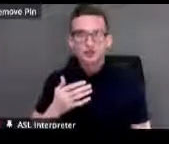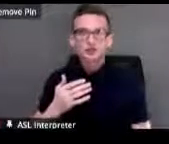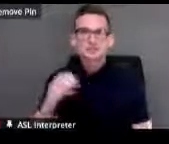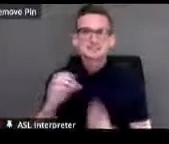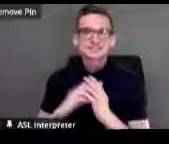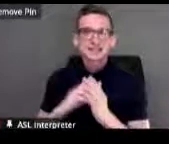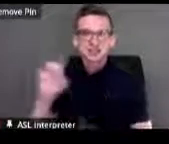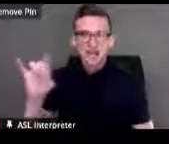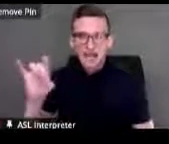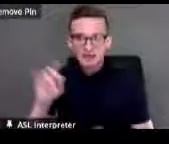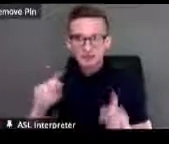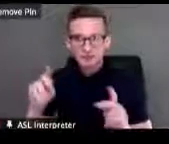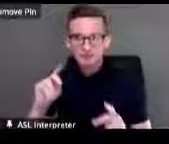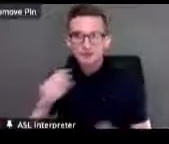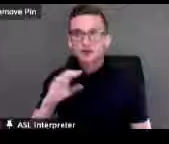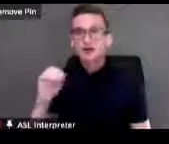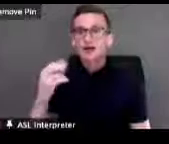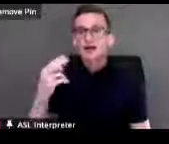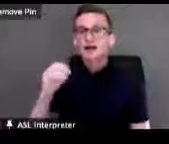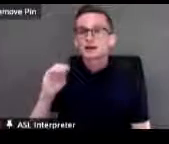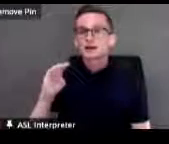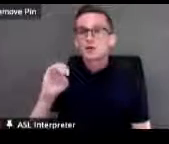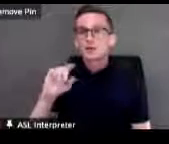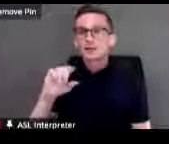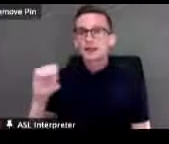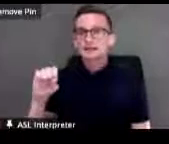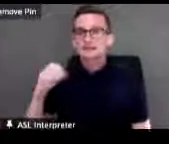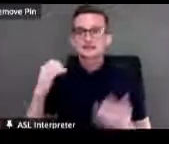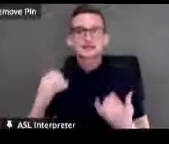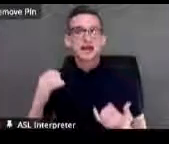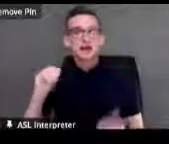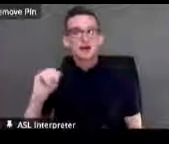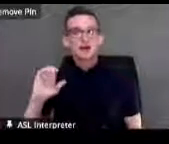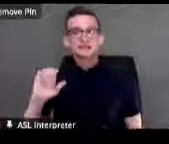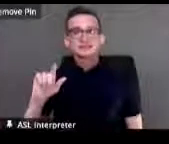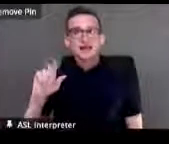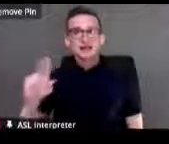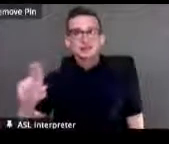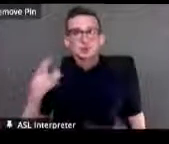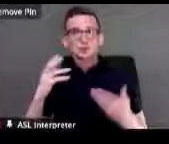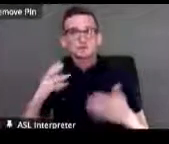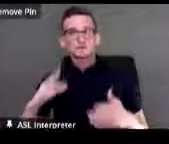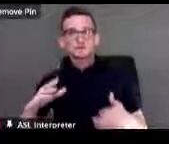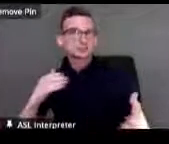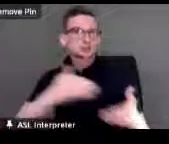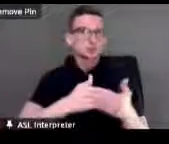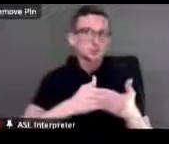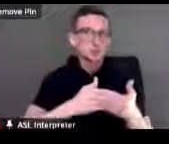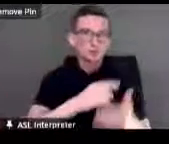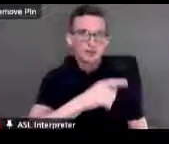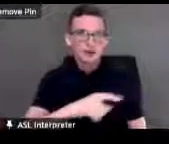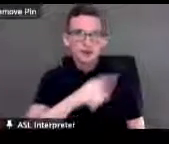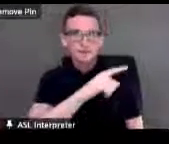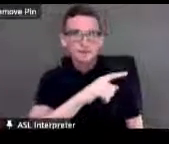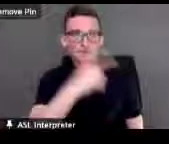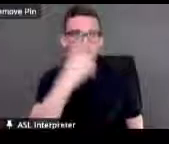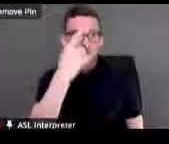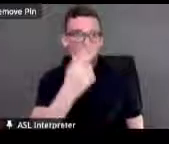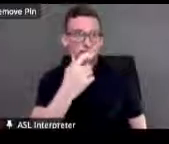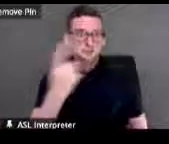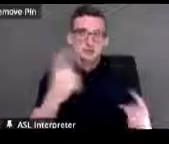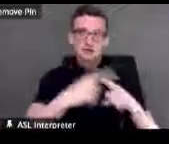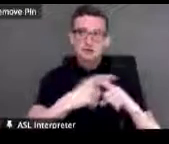and the homeless. Now is the ACLU has sued them for problems with the homeless. And it is